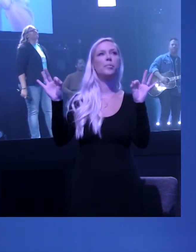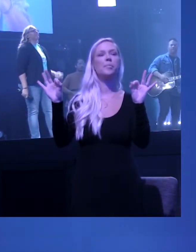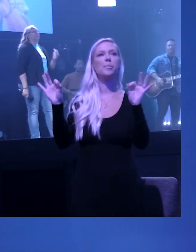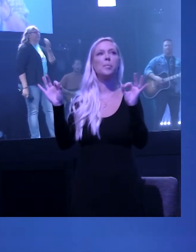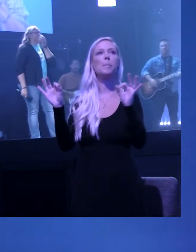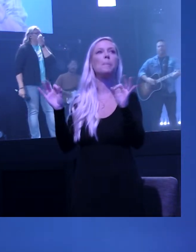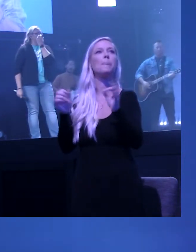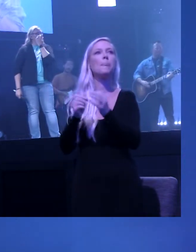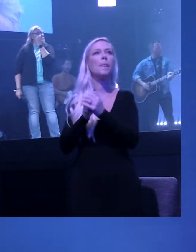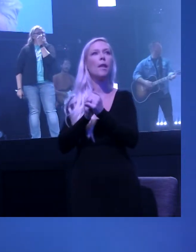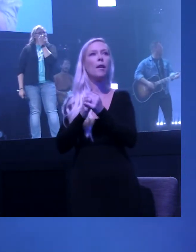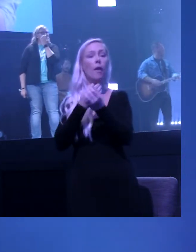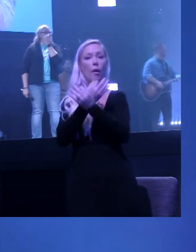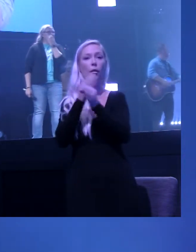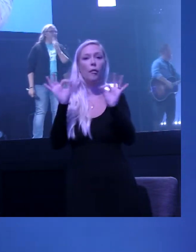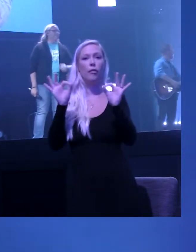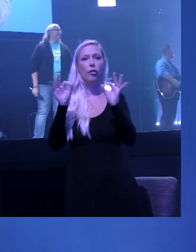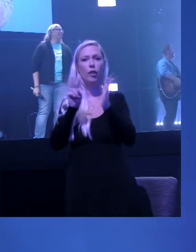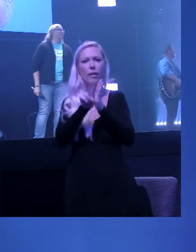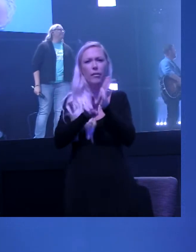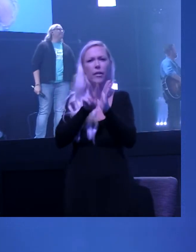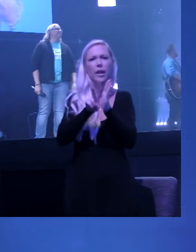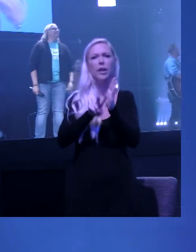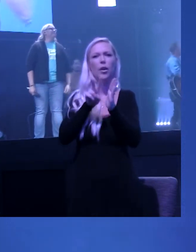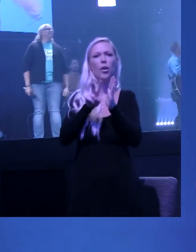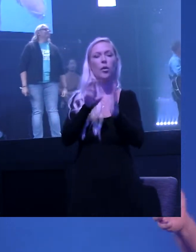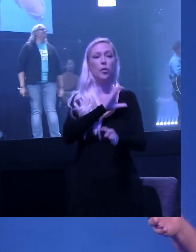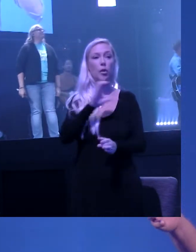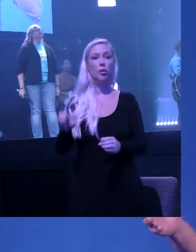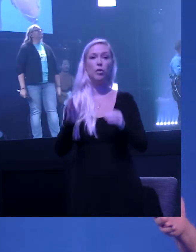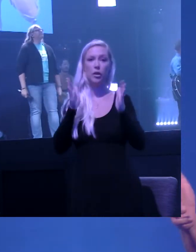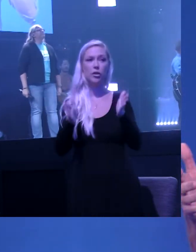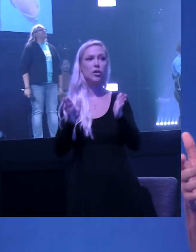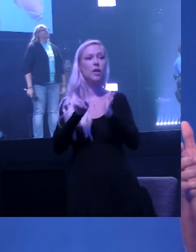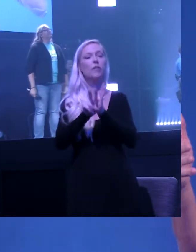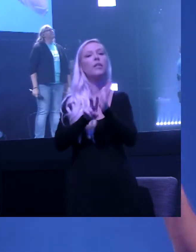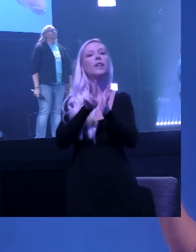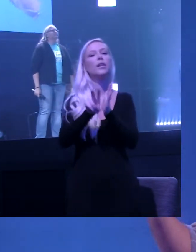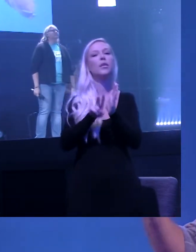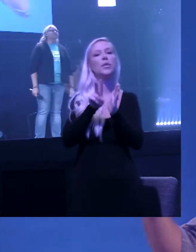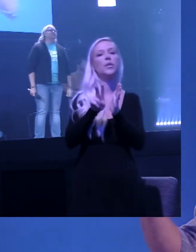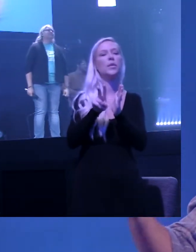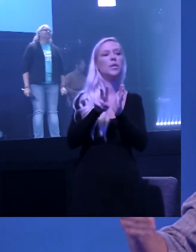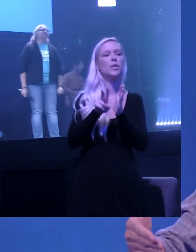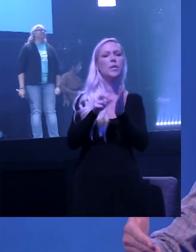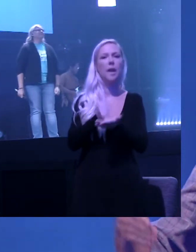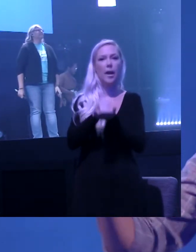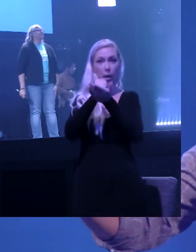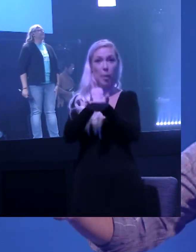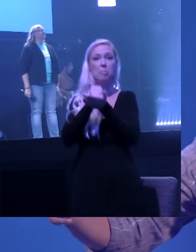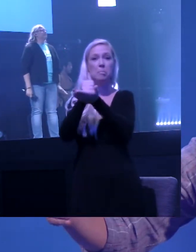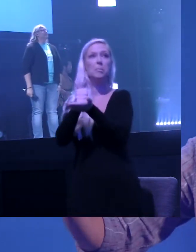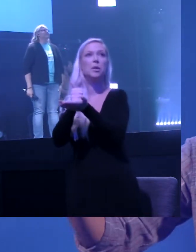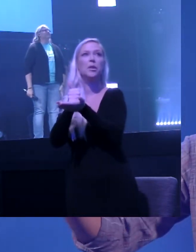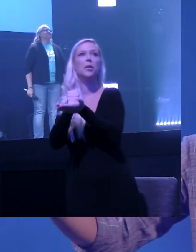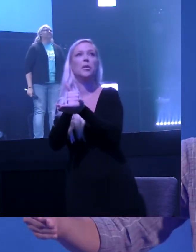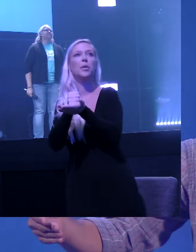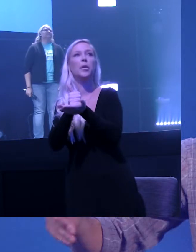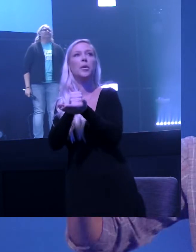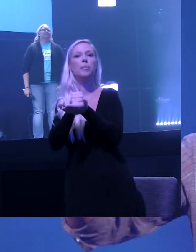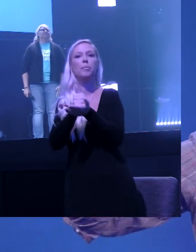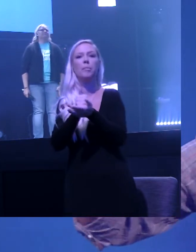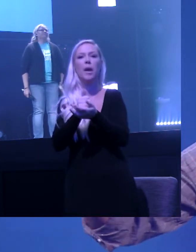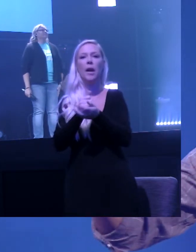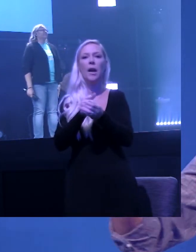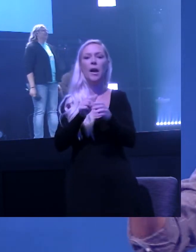is a subscription free to Right Now Media, our favorite resource to equip you to help take purposeful steps